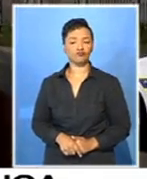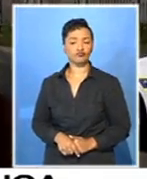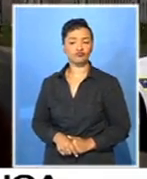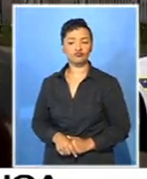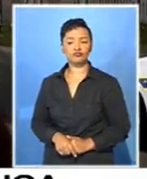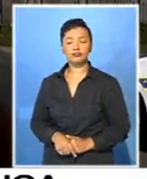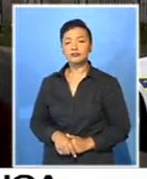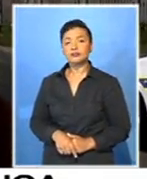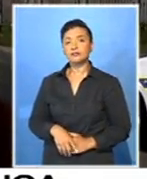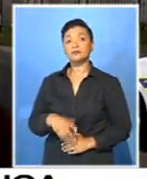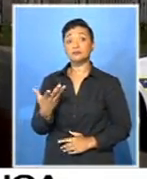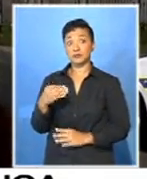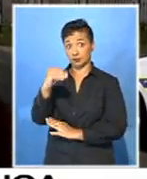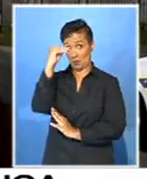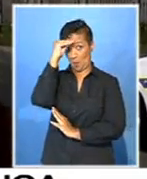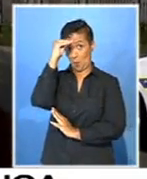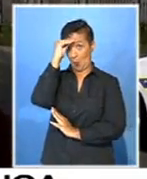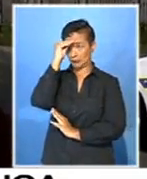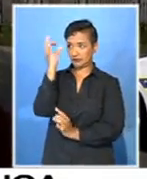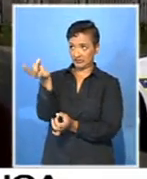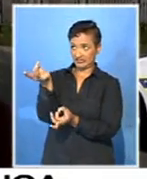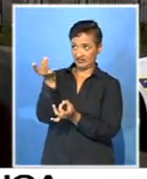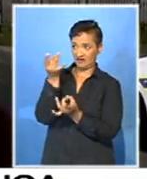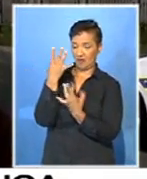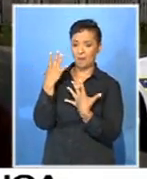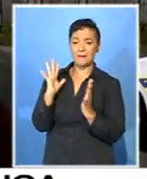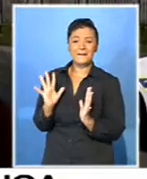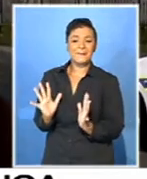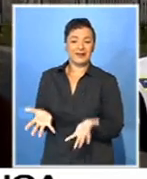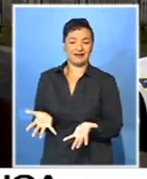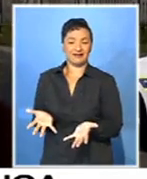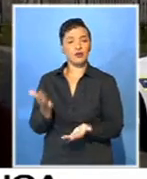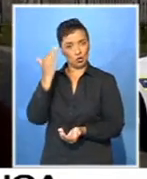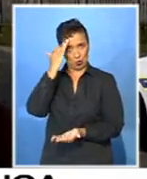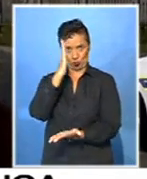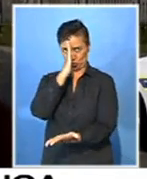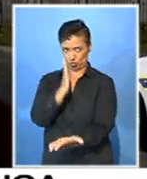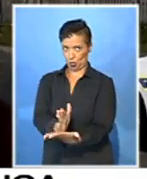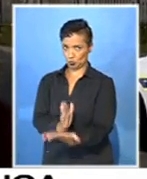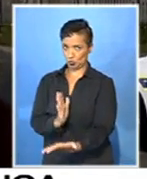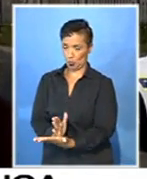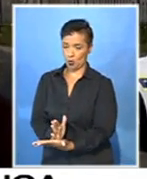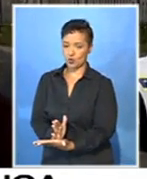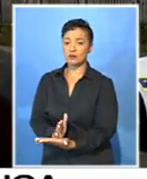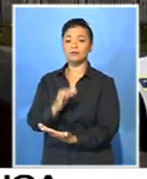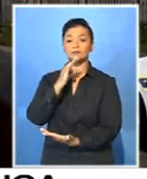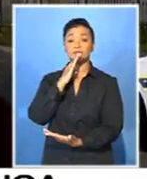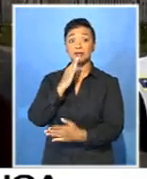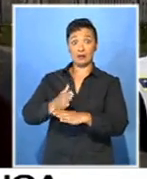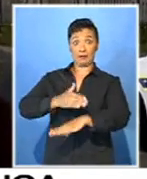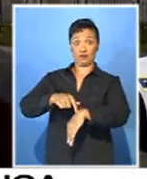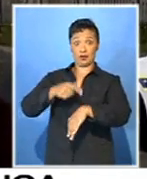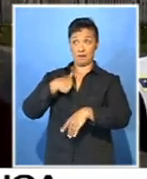Yes, very much so, Peter. The police are only giving us what can be confirmed. As they told us a little before we came on